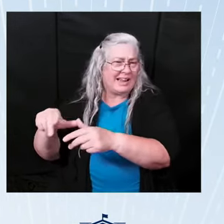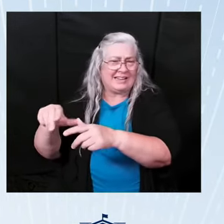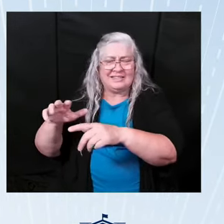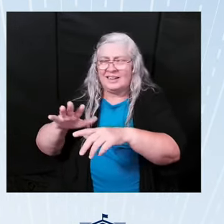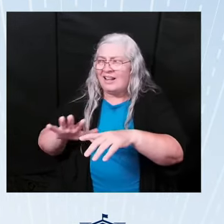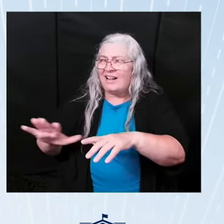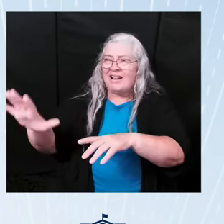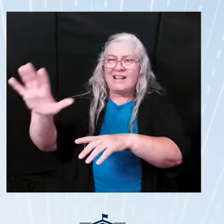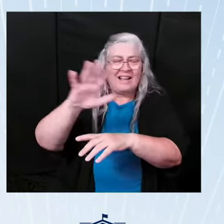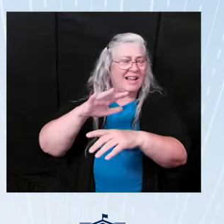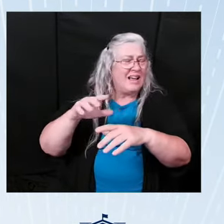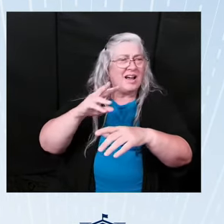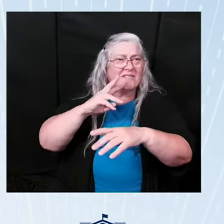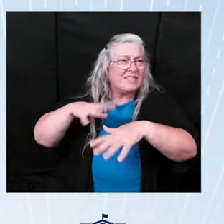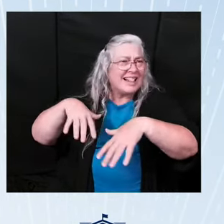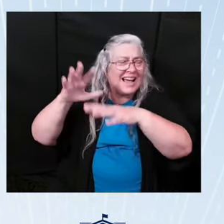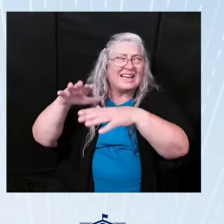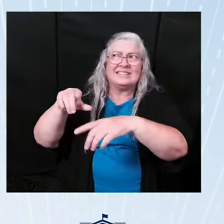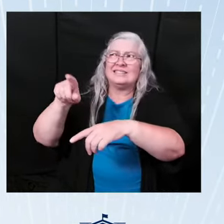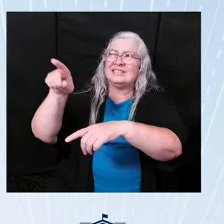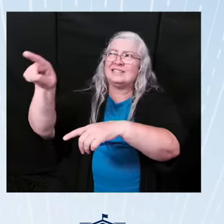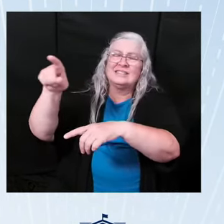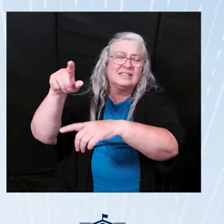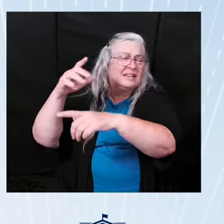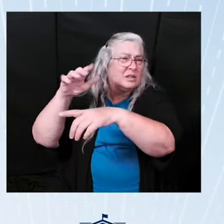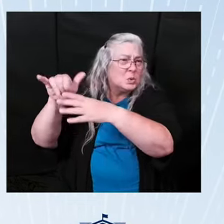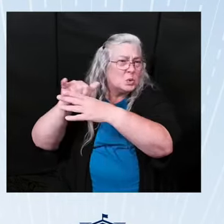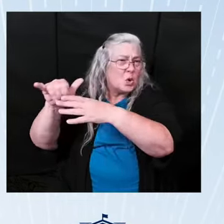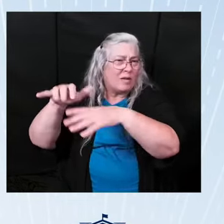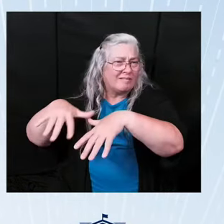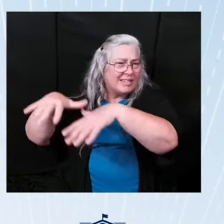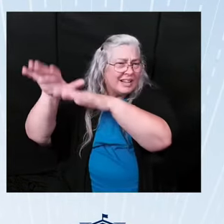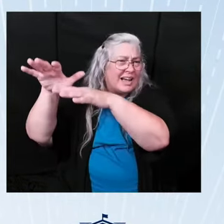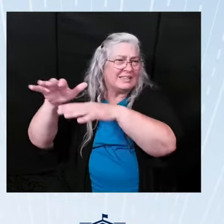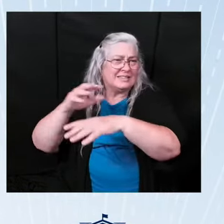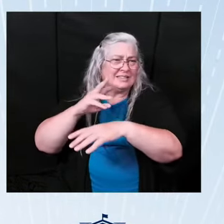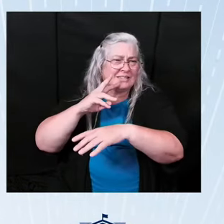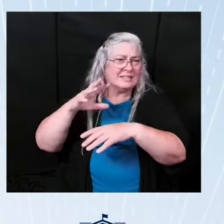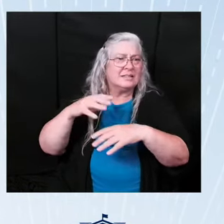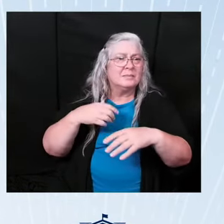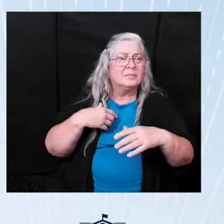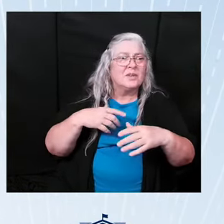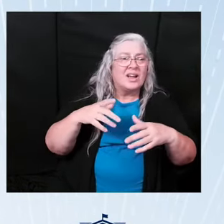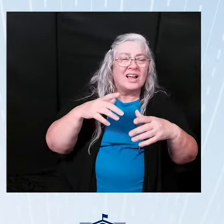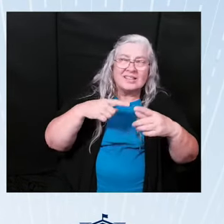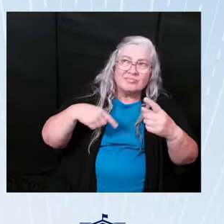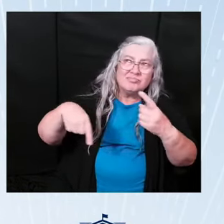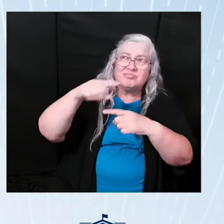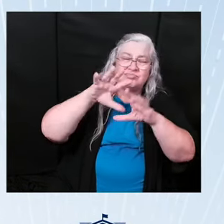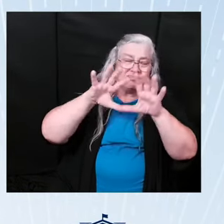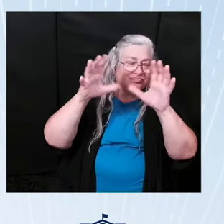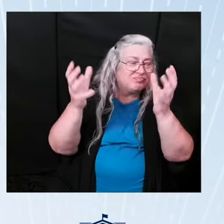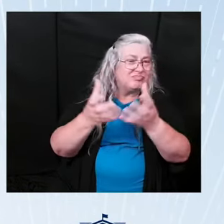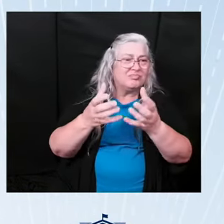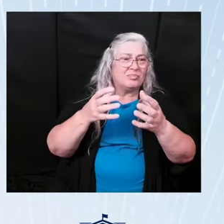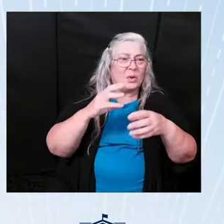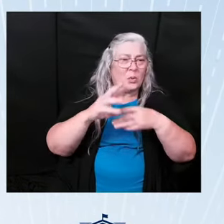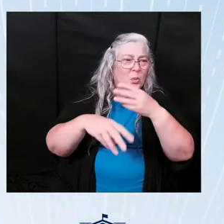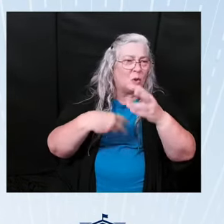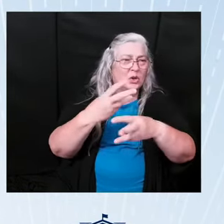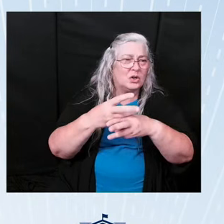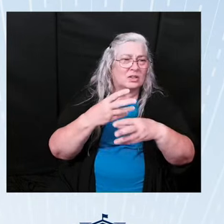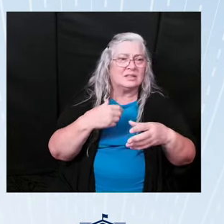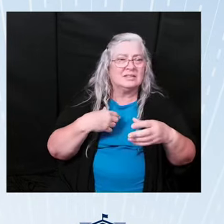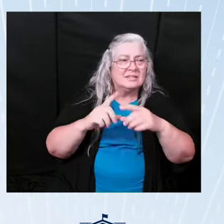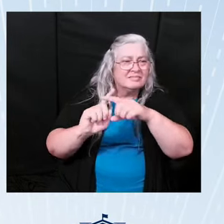region. We know what we need to do to create a livable future for ourselves and for our children. The